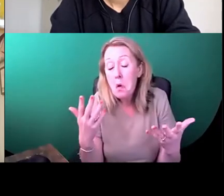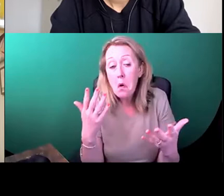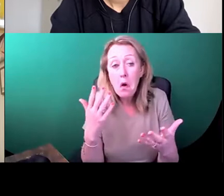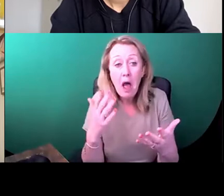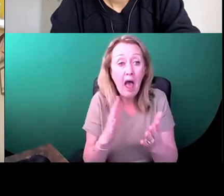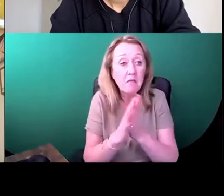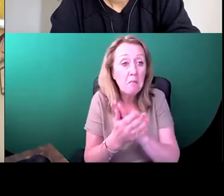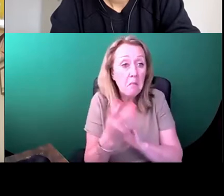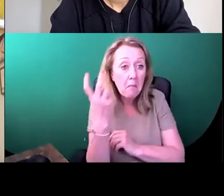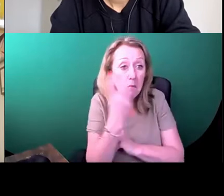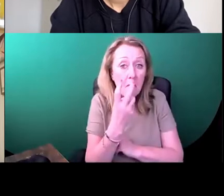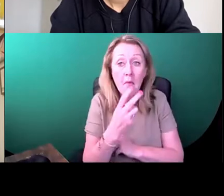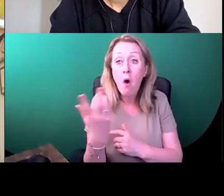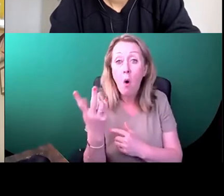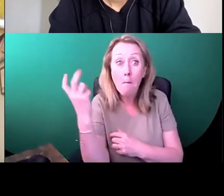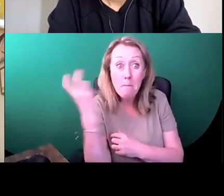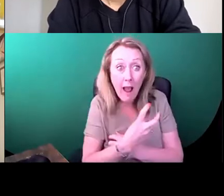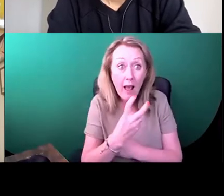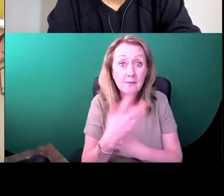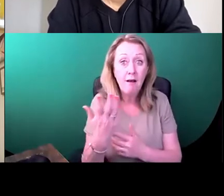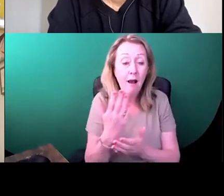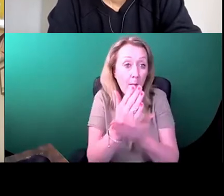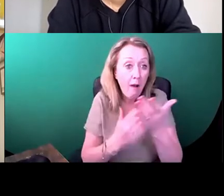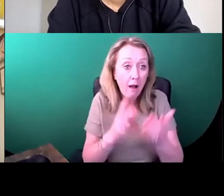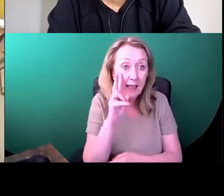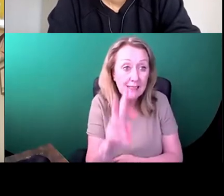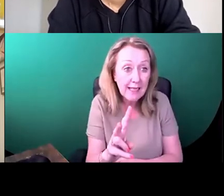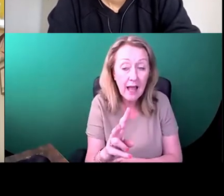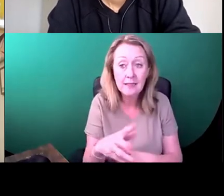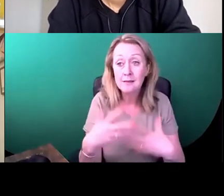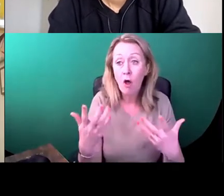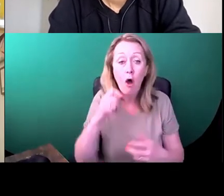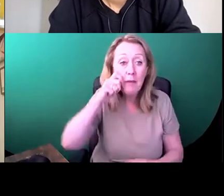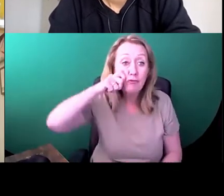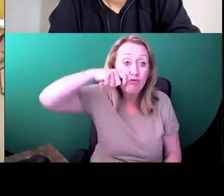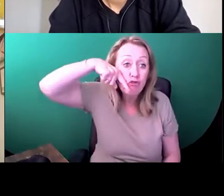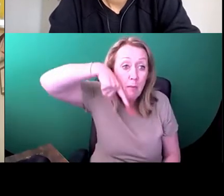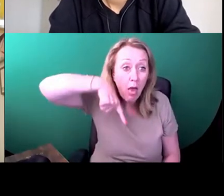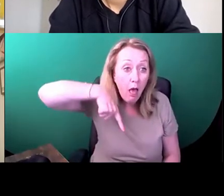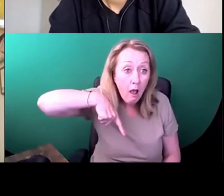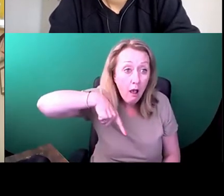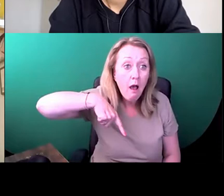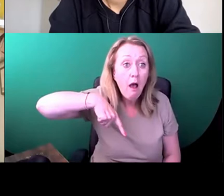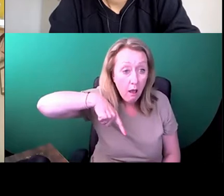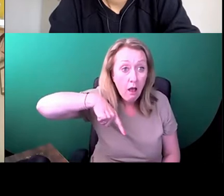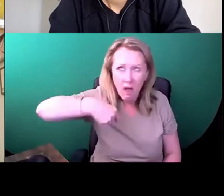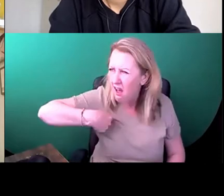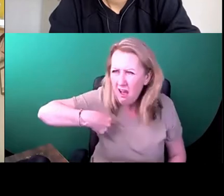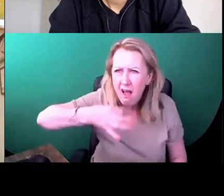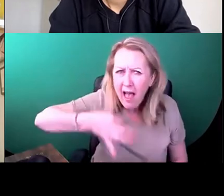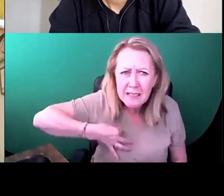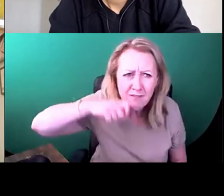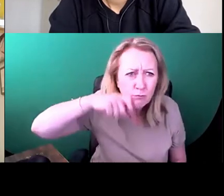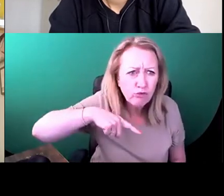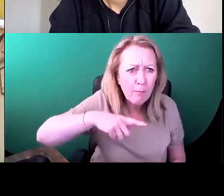impaired? Or am I blind? Or am I partially sighted? Or am I a dribbler? Did you just ask me if I'm a dribbler?